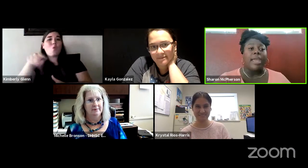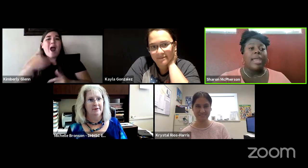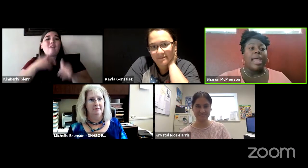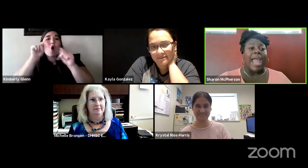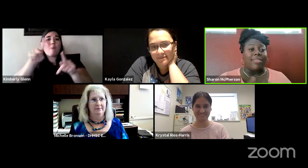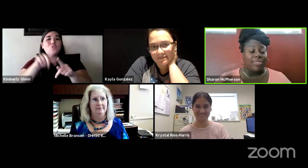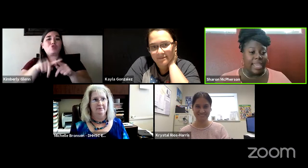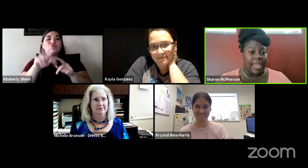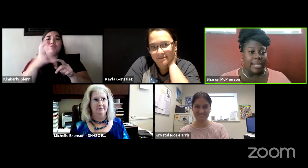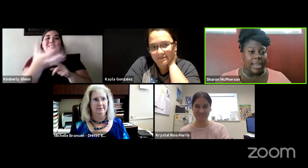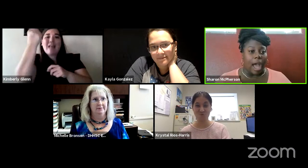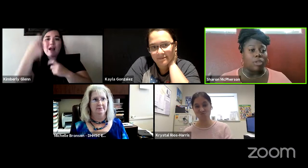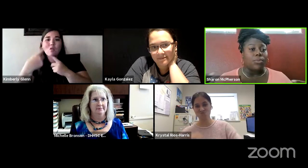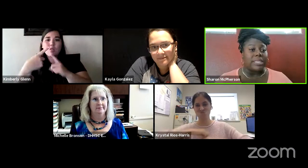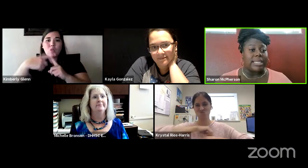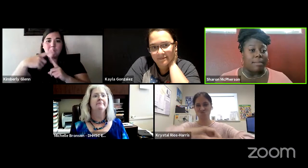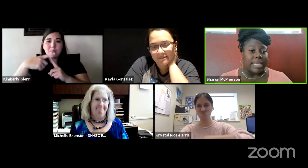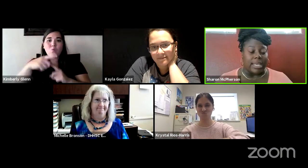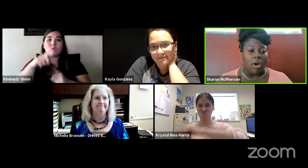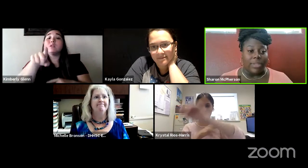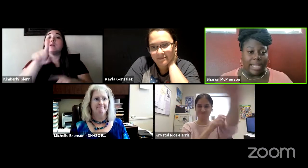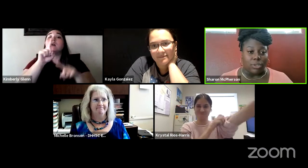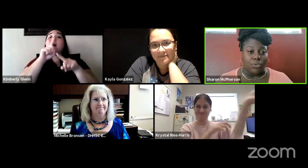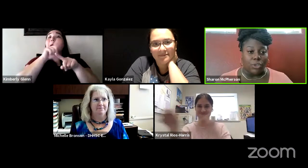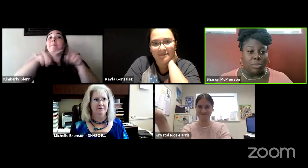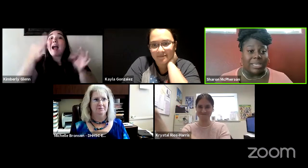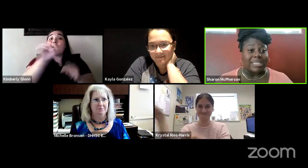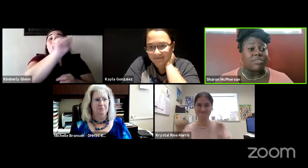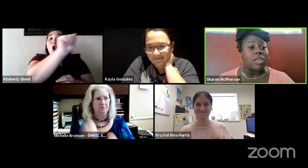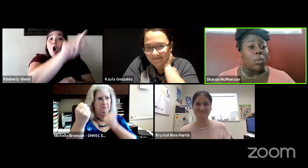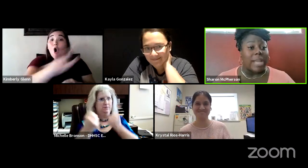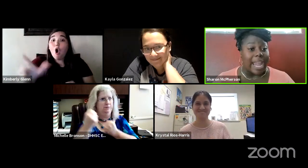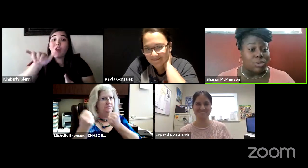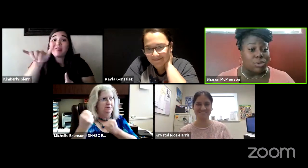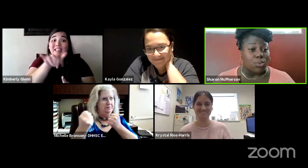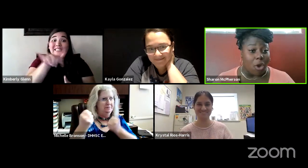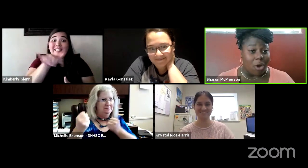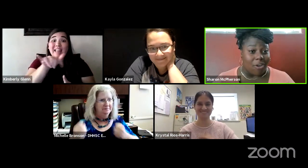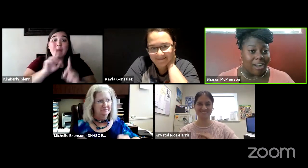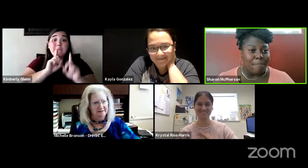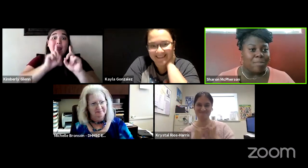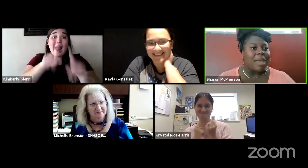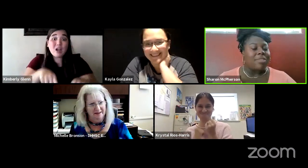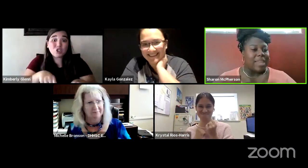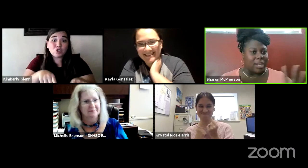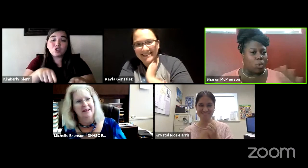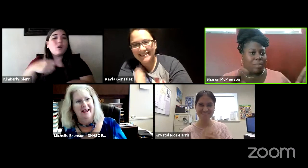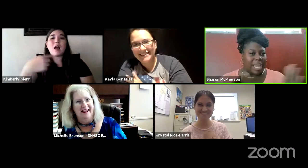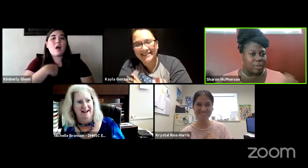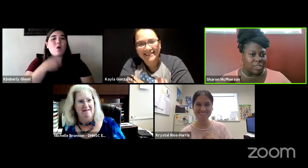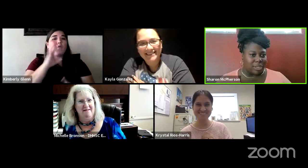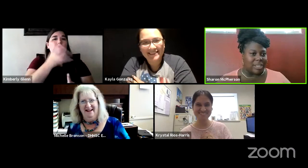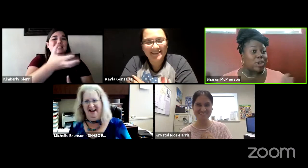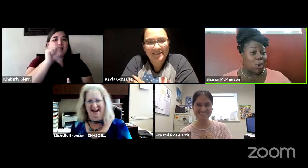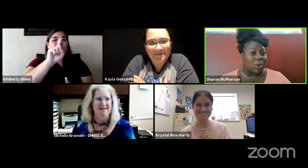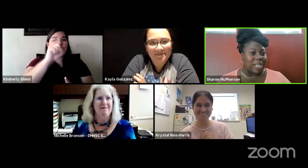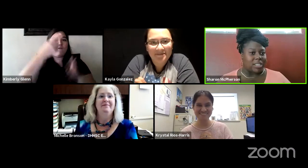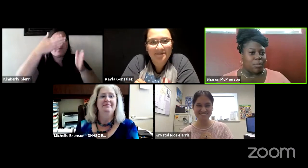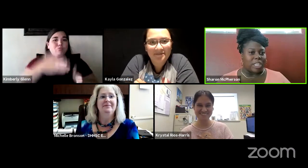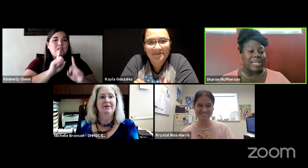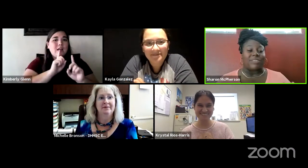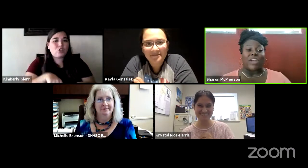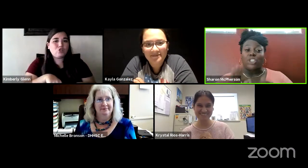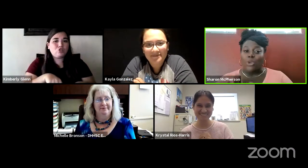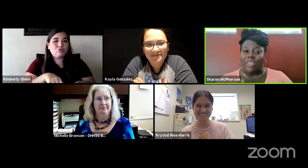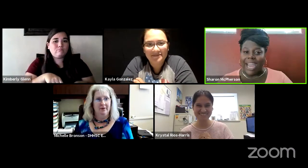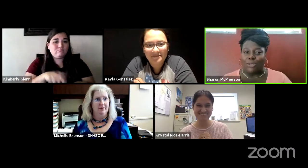answer. And then the reason that I'm taking all the answers first is because if someone answers wrong, then we'll be able to know who gets the